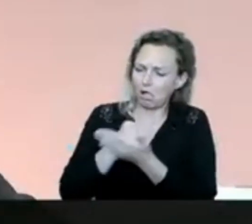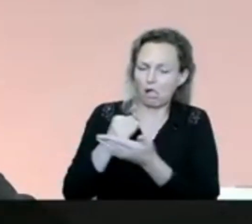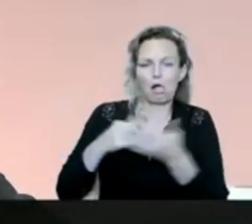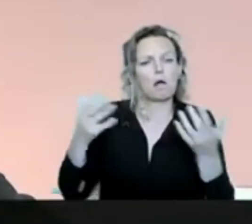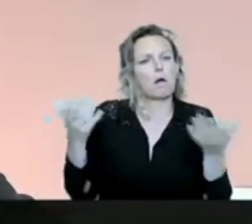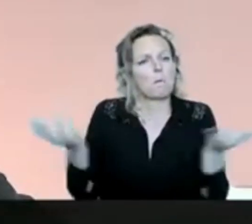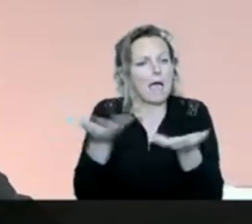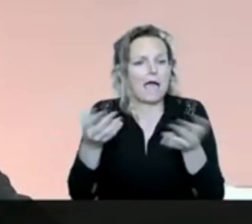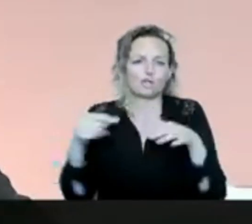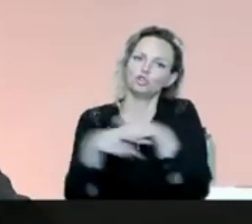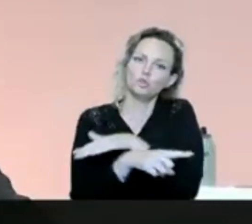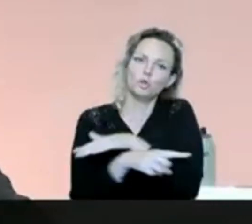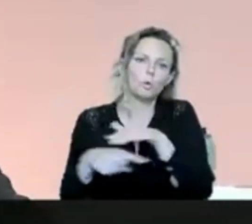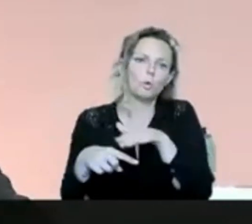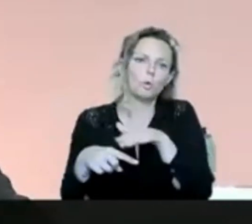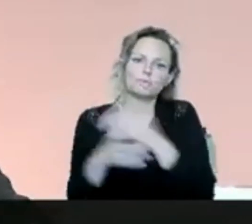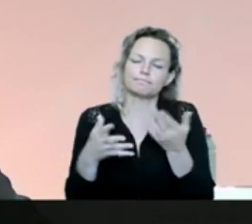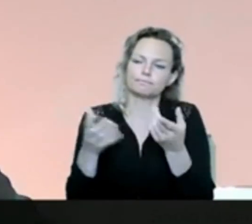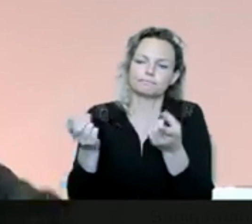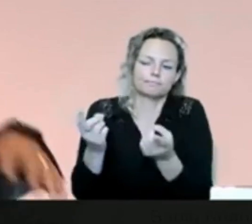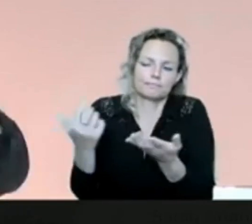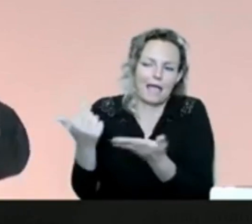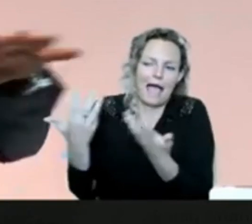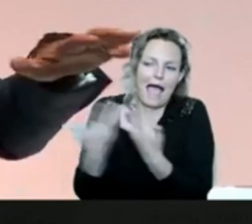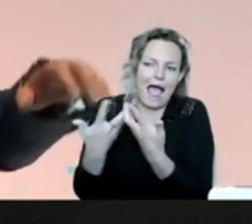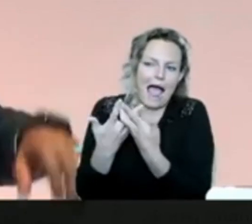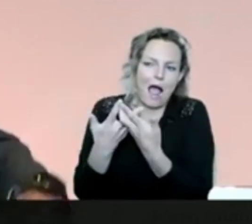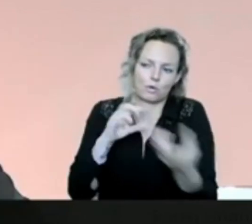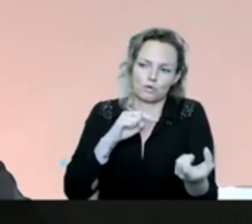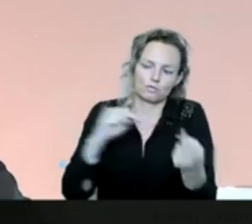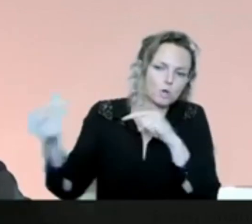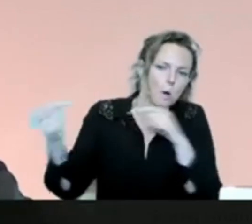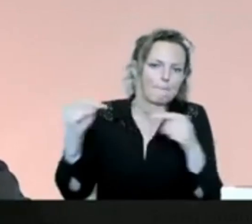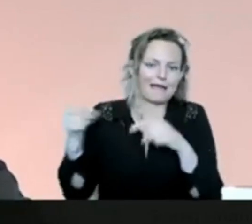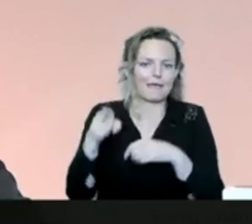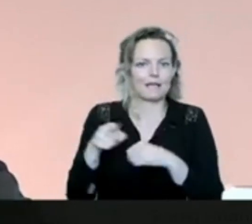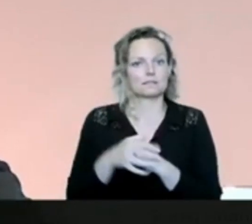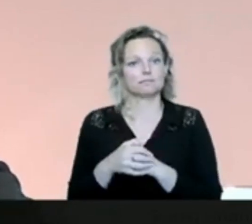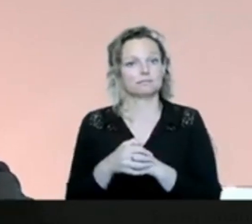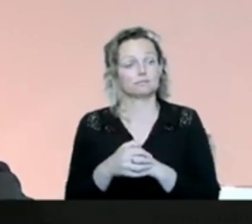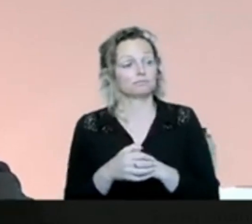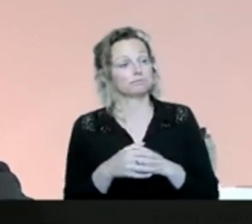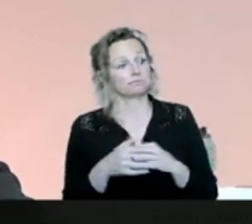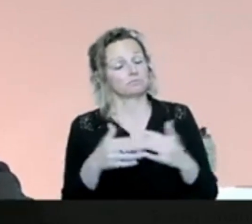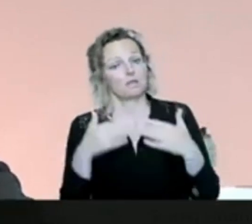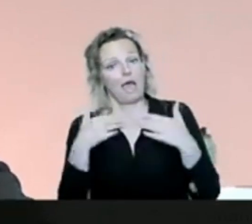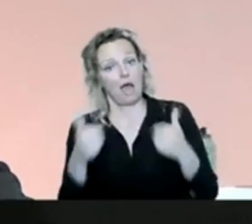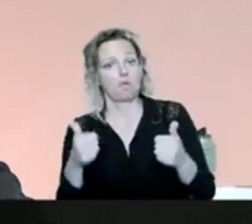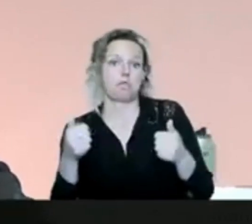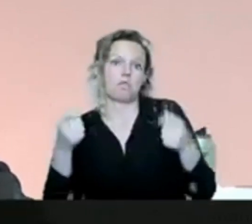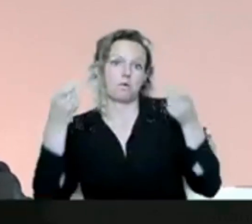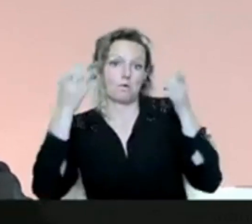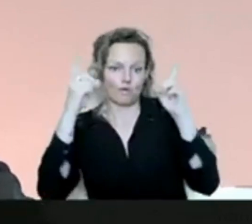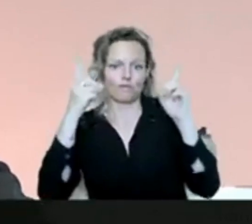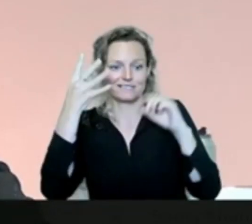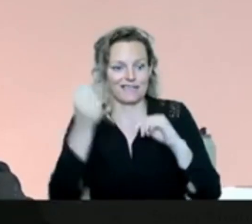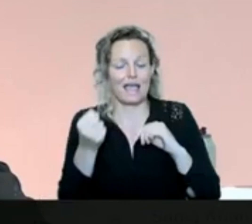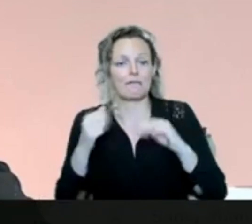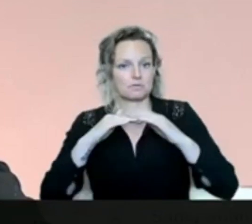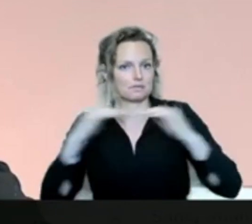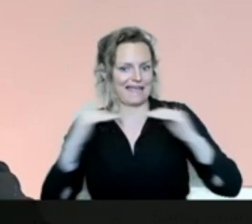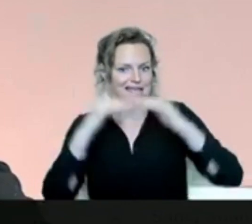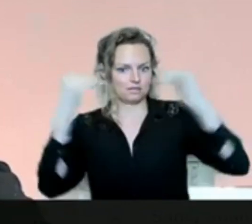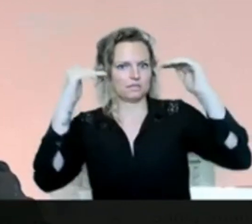So the Health and Safety Executive have standards when it comes to the dust on the